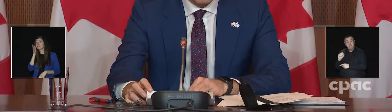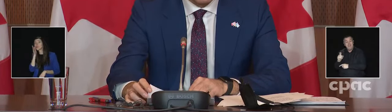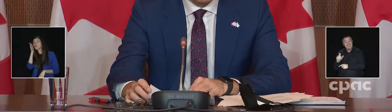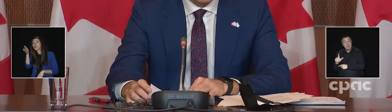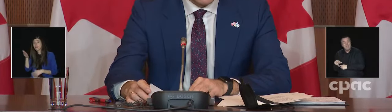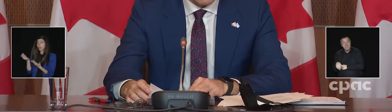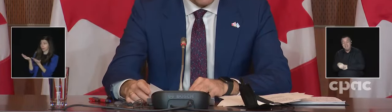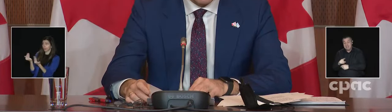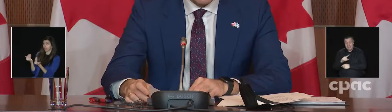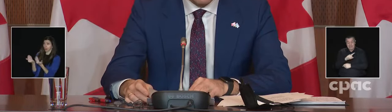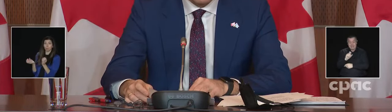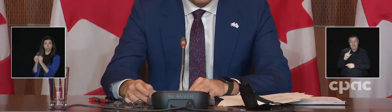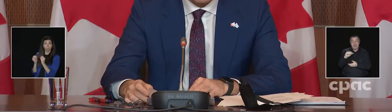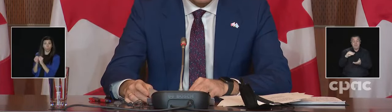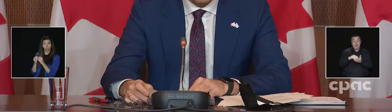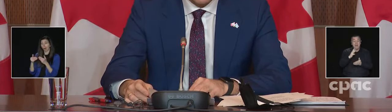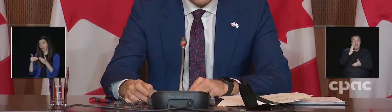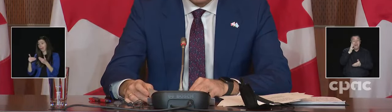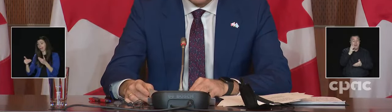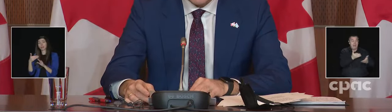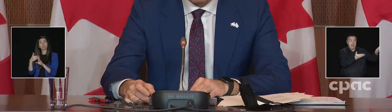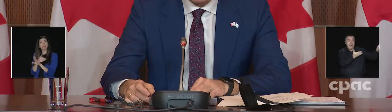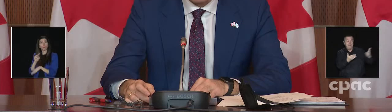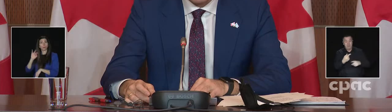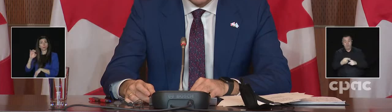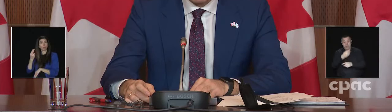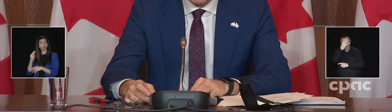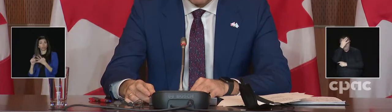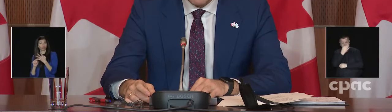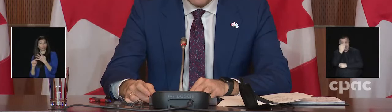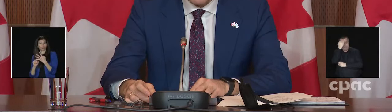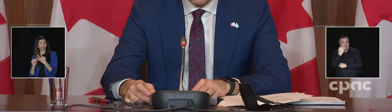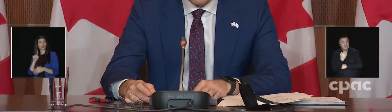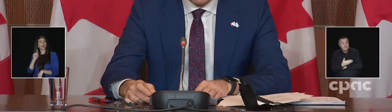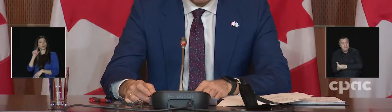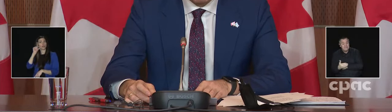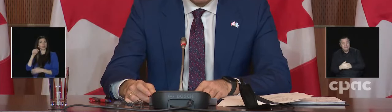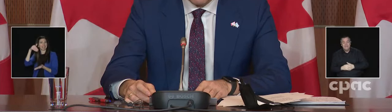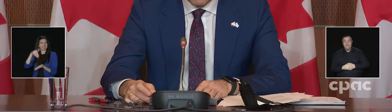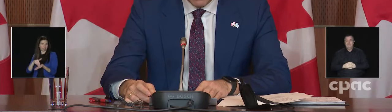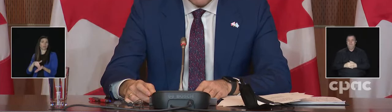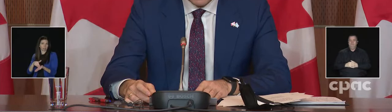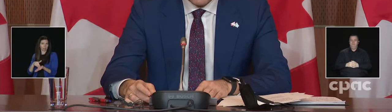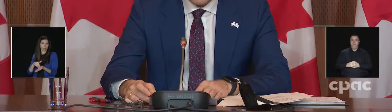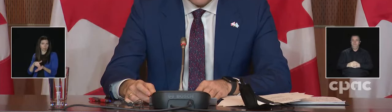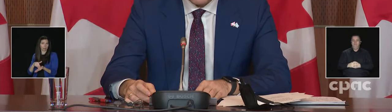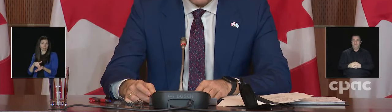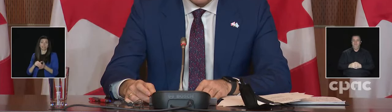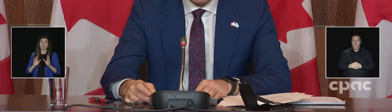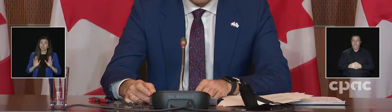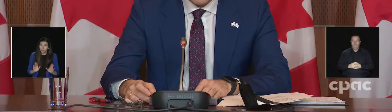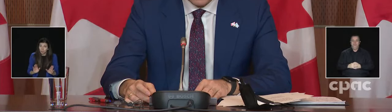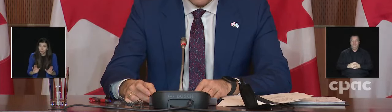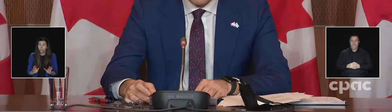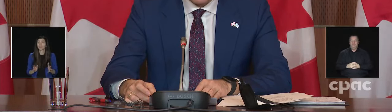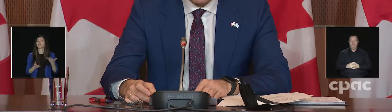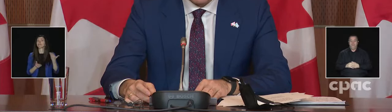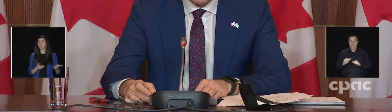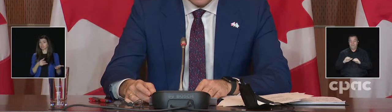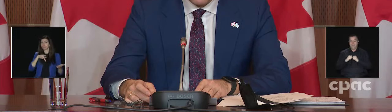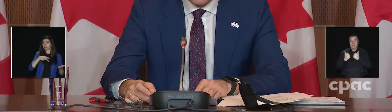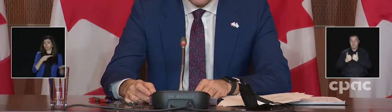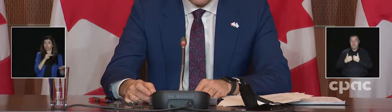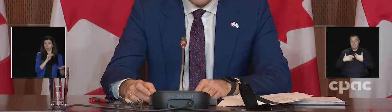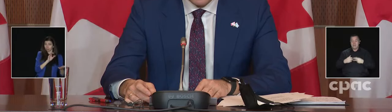in February and March. To help inform with their planning, the Public Health Agency of Canada